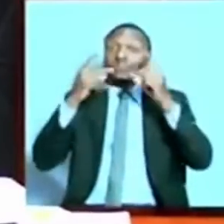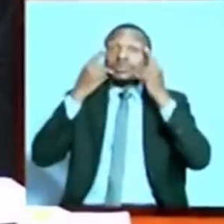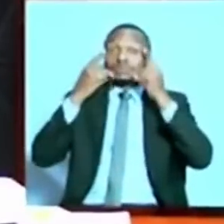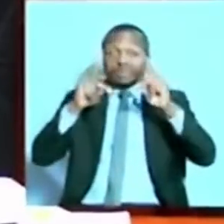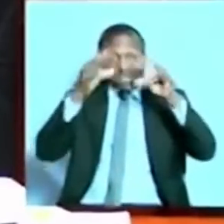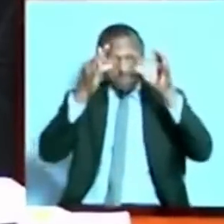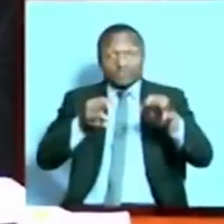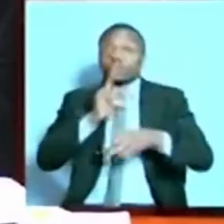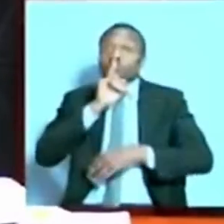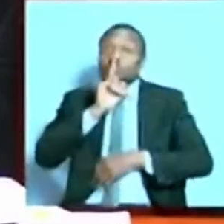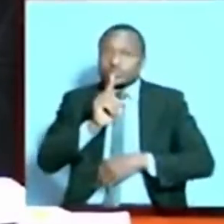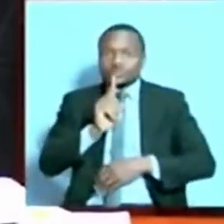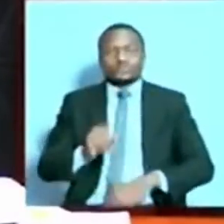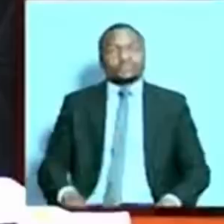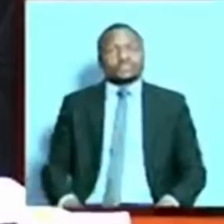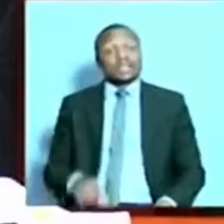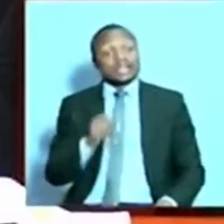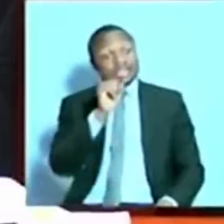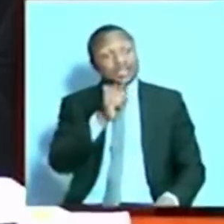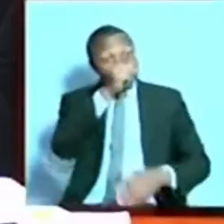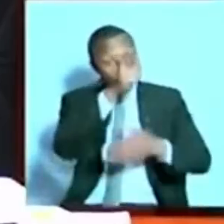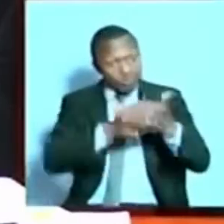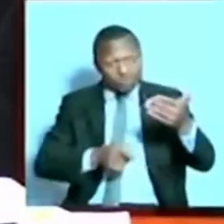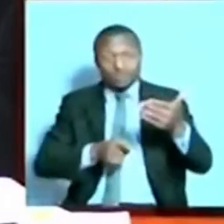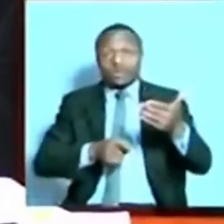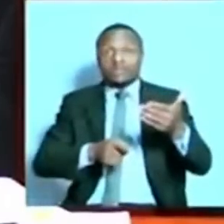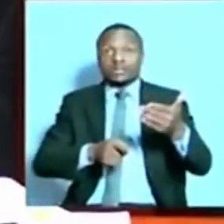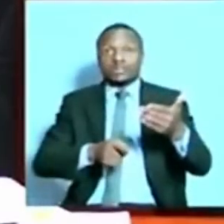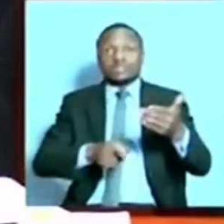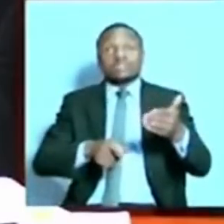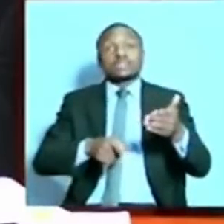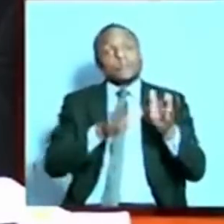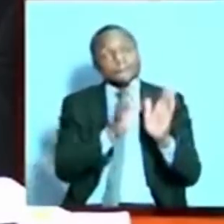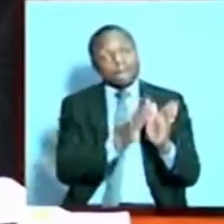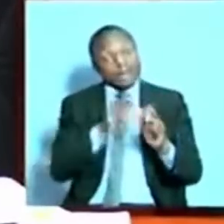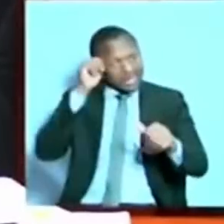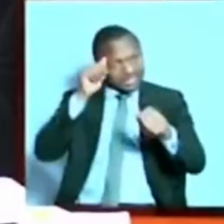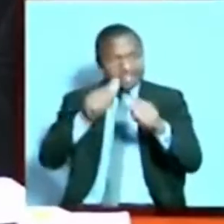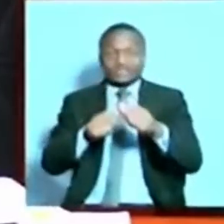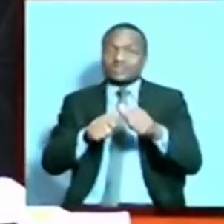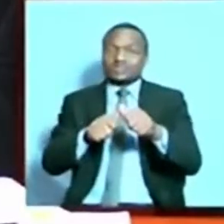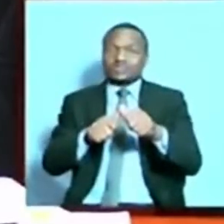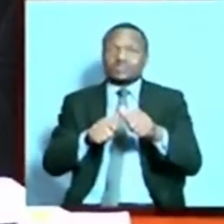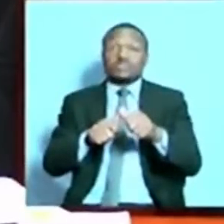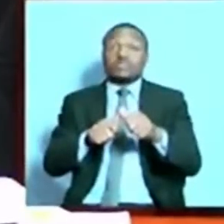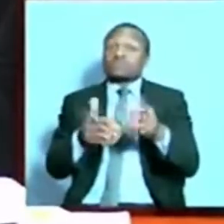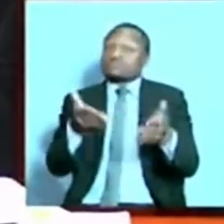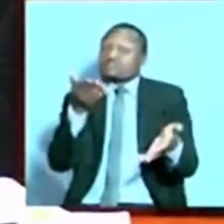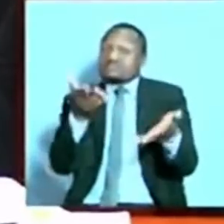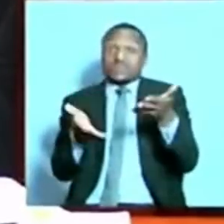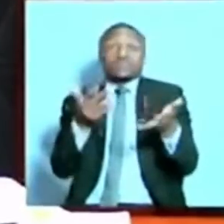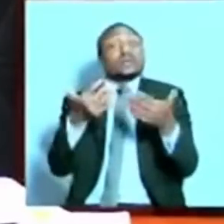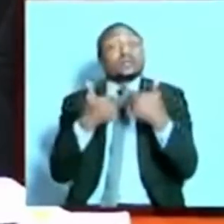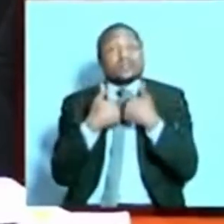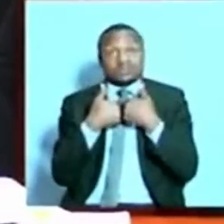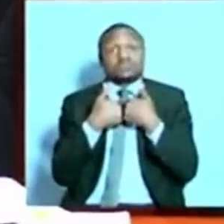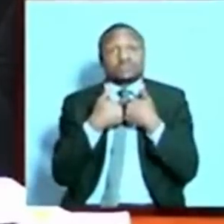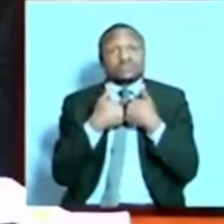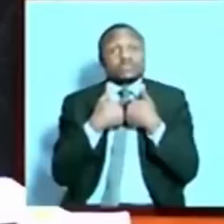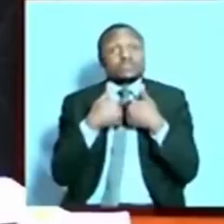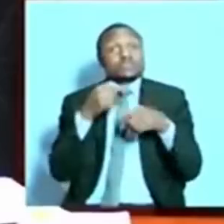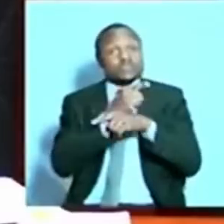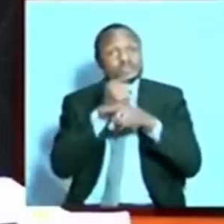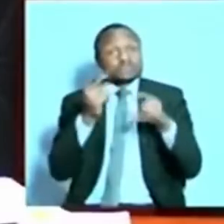whether truly that is what has been planned for, or you are observing